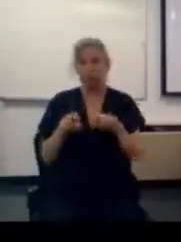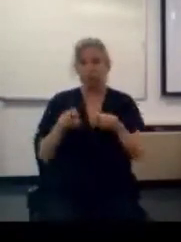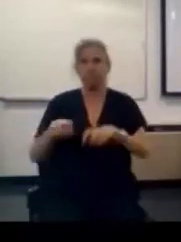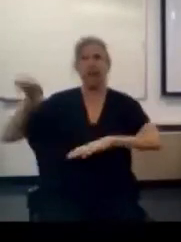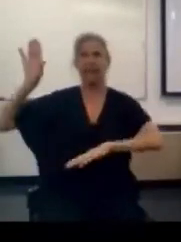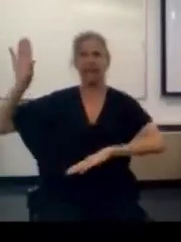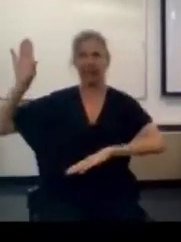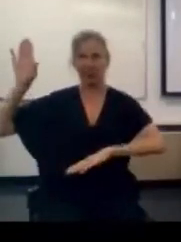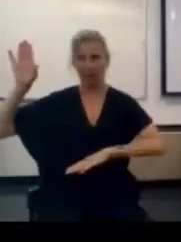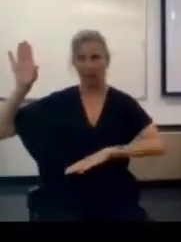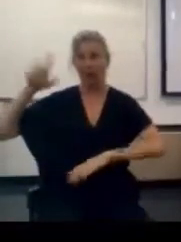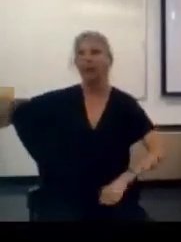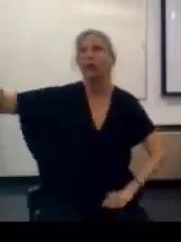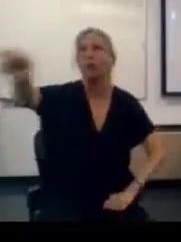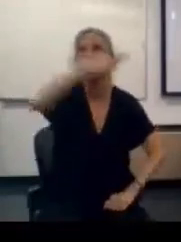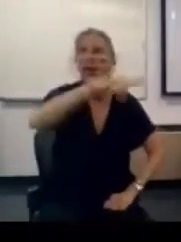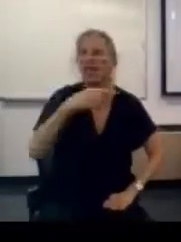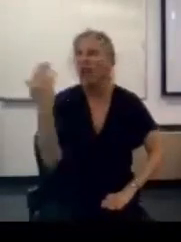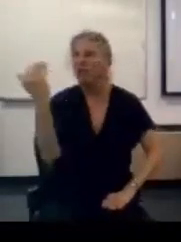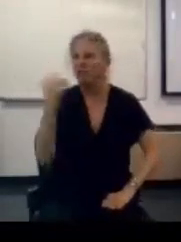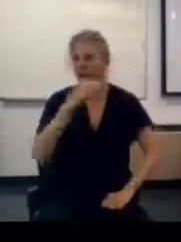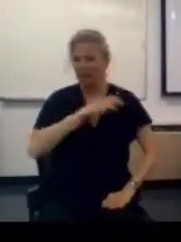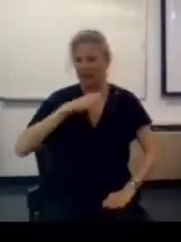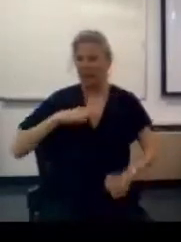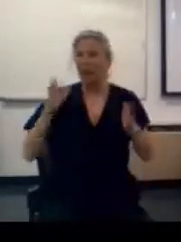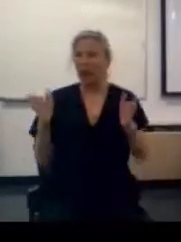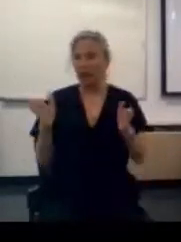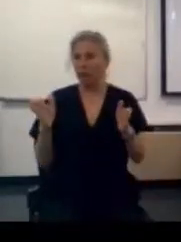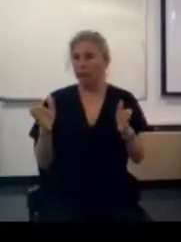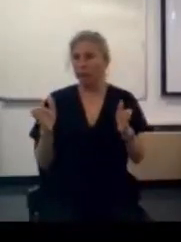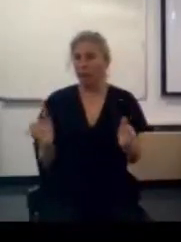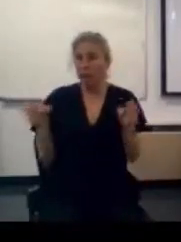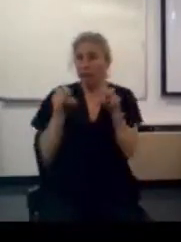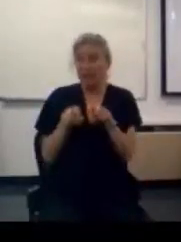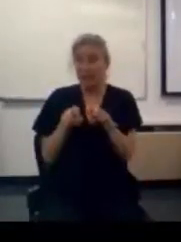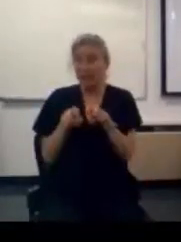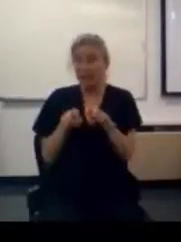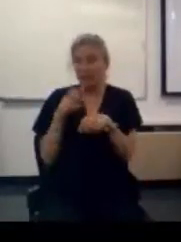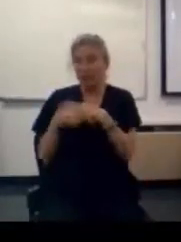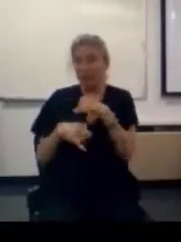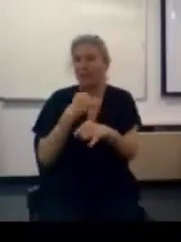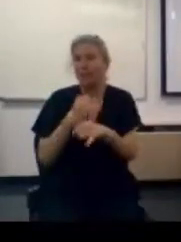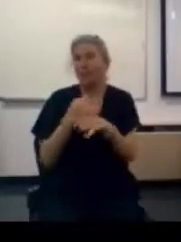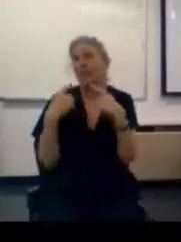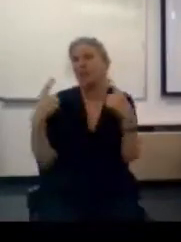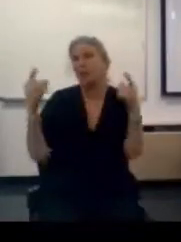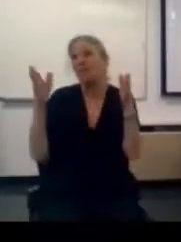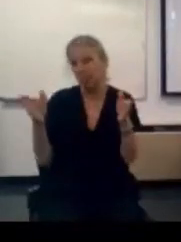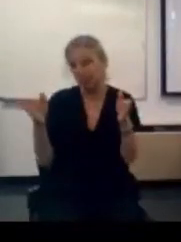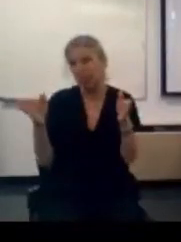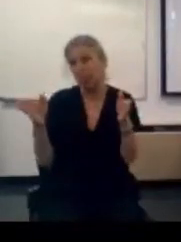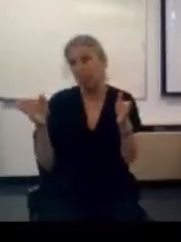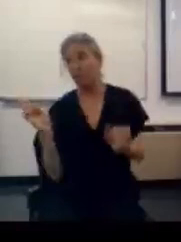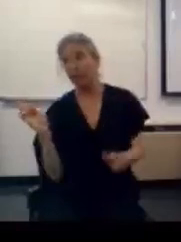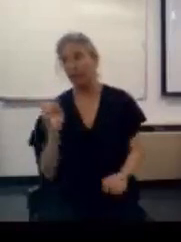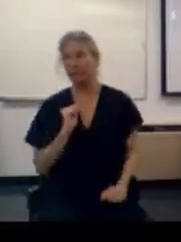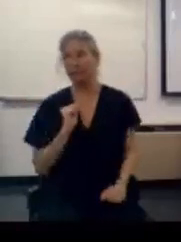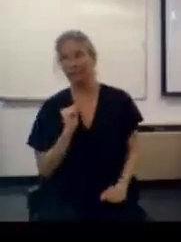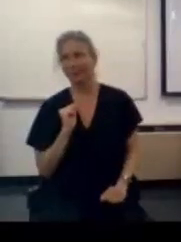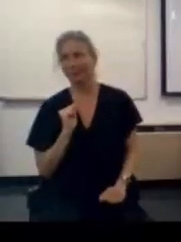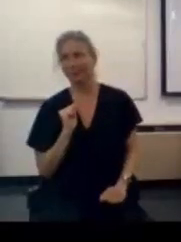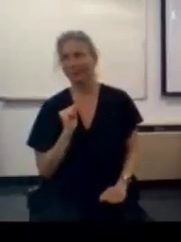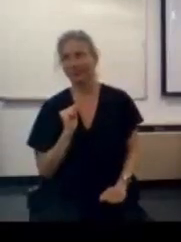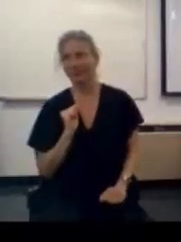in a table just like this, testifying before 15 Congress people, sitting next to an international